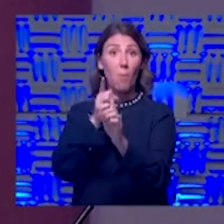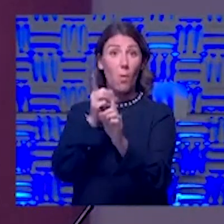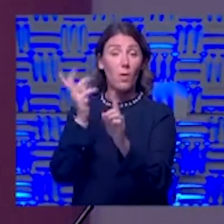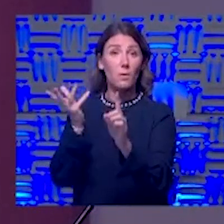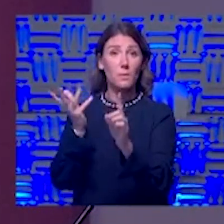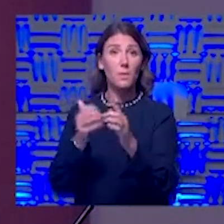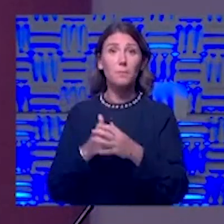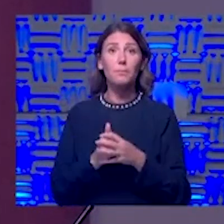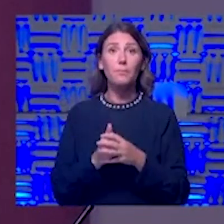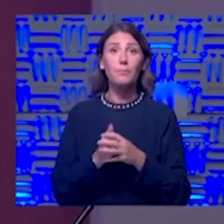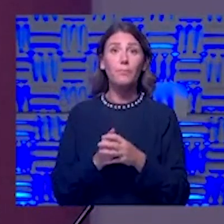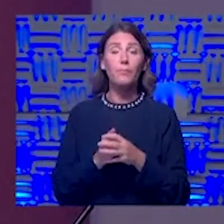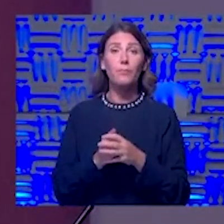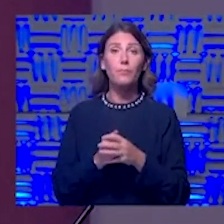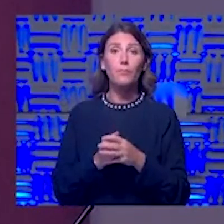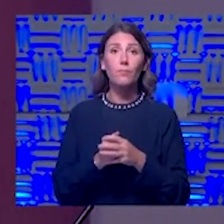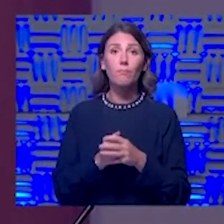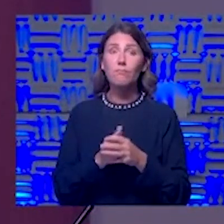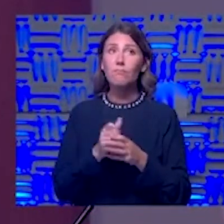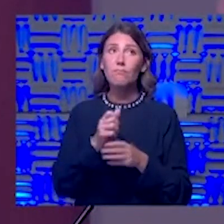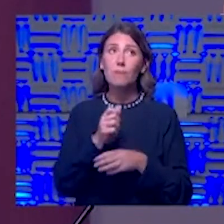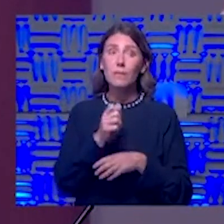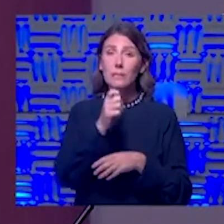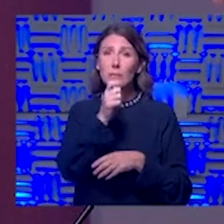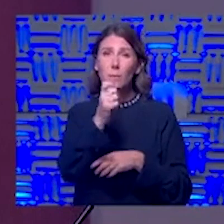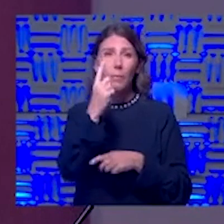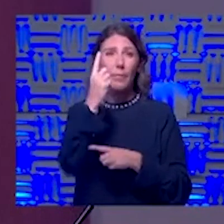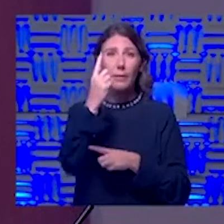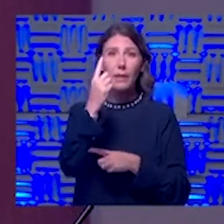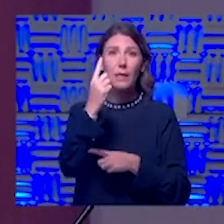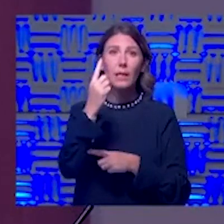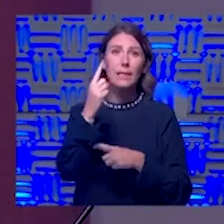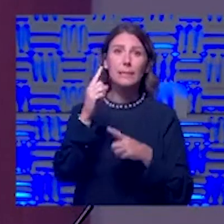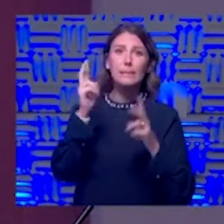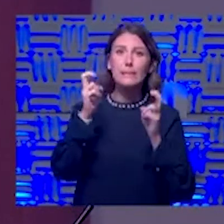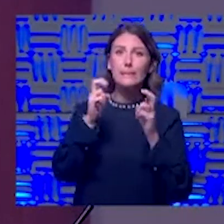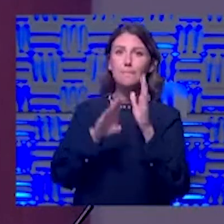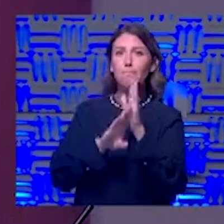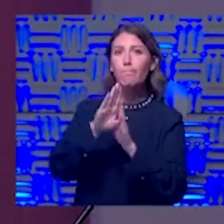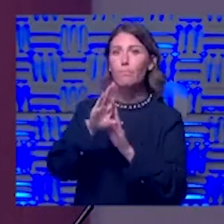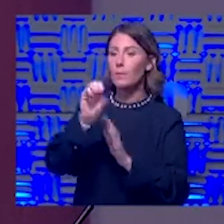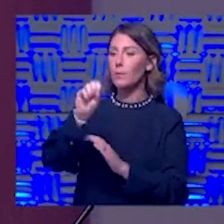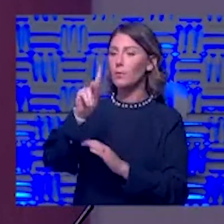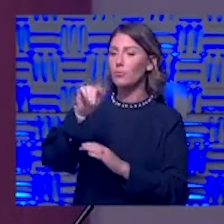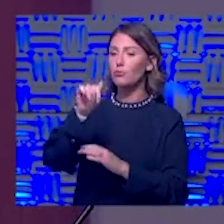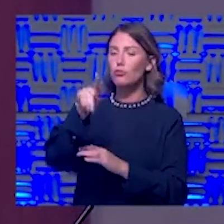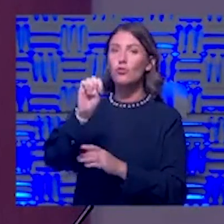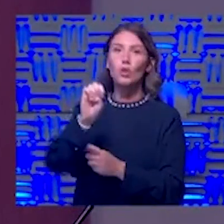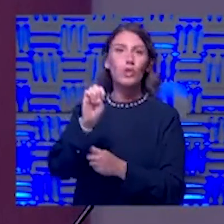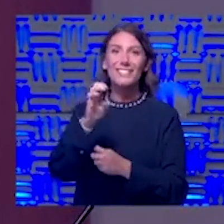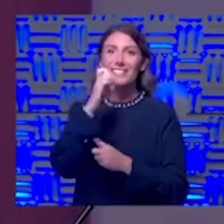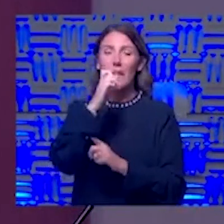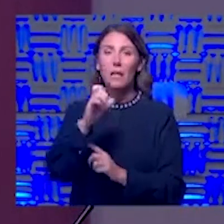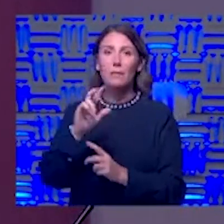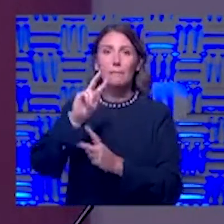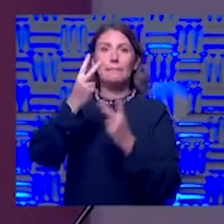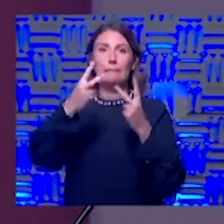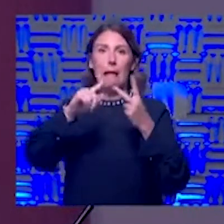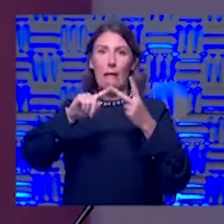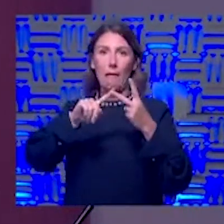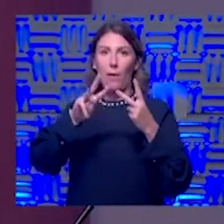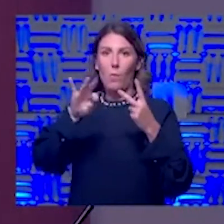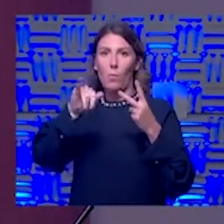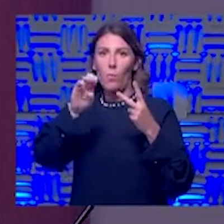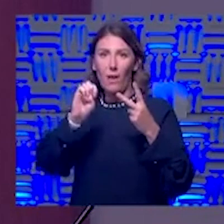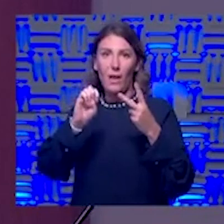is I don't think that this is the surge, or definitely not the second wave. So if you look at what